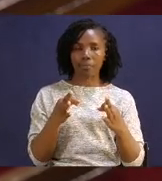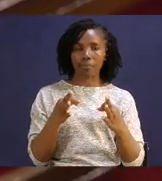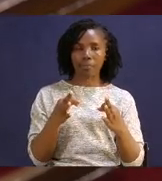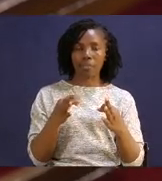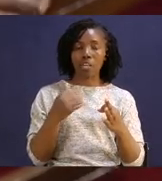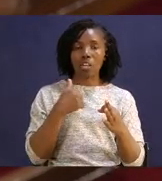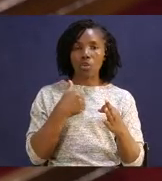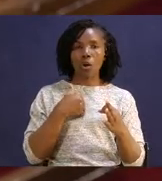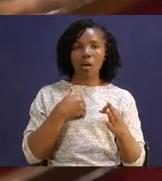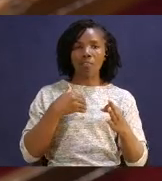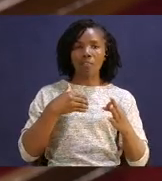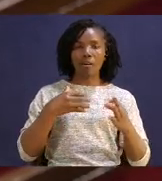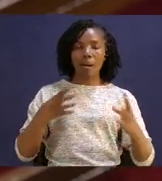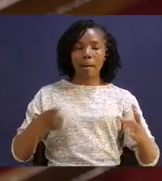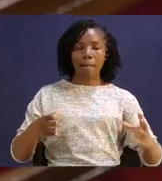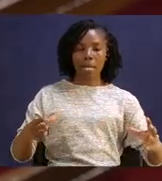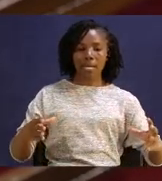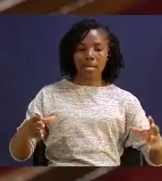easy tanka za maji,